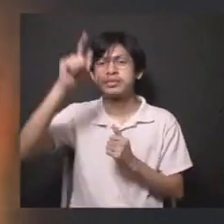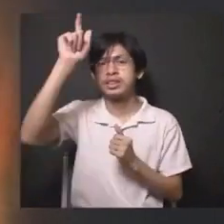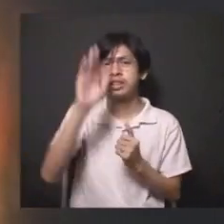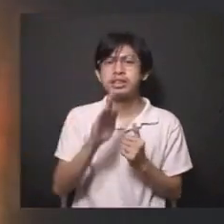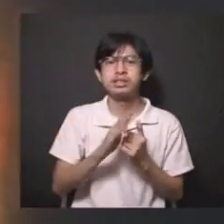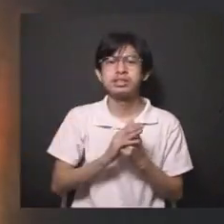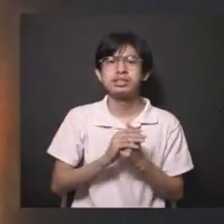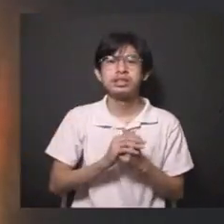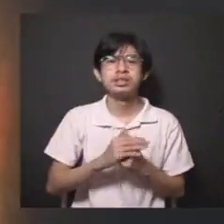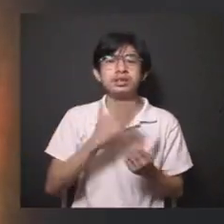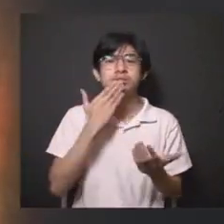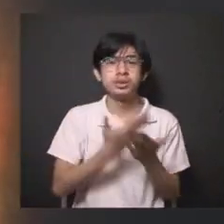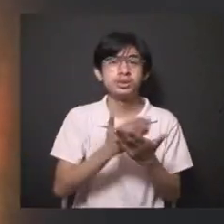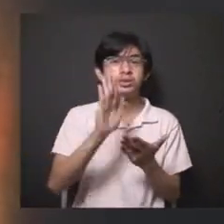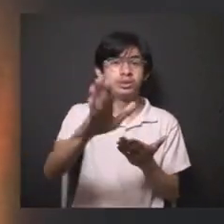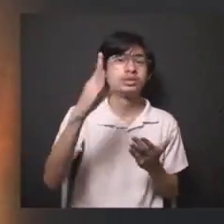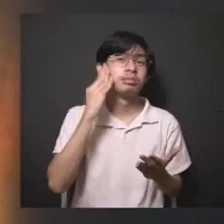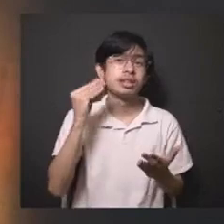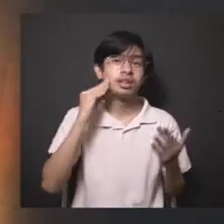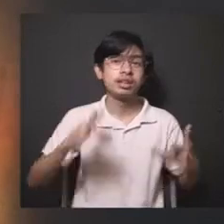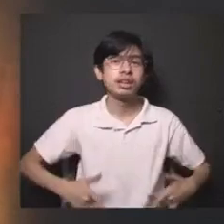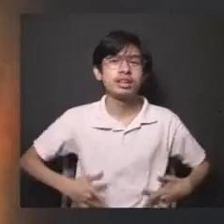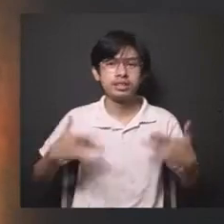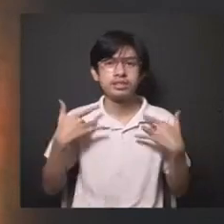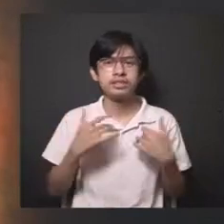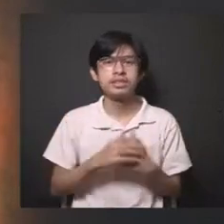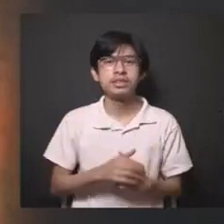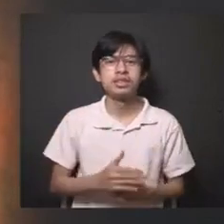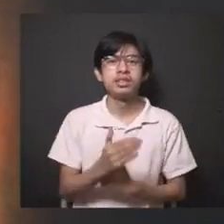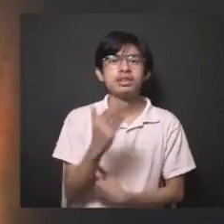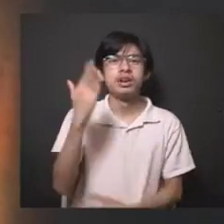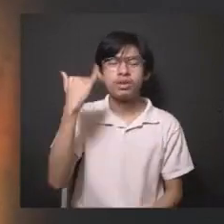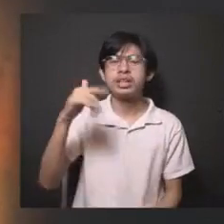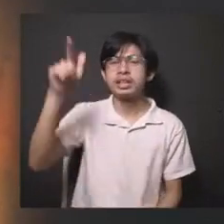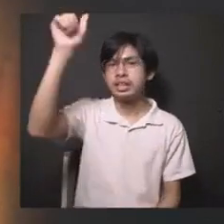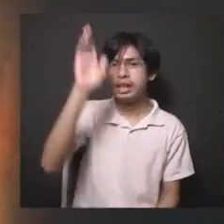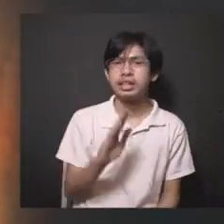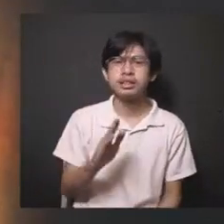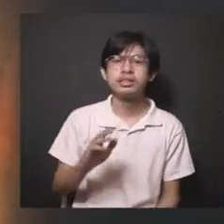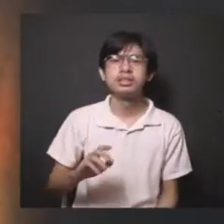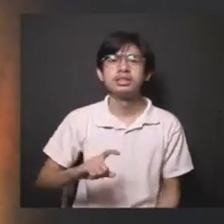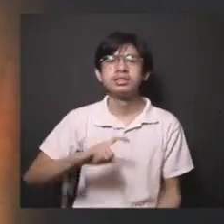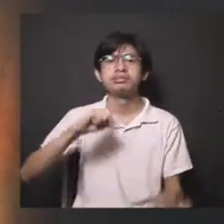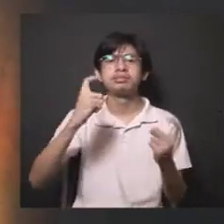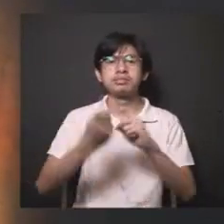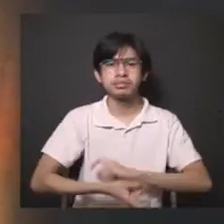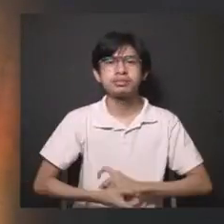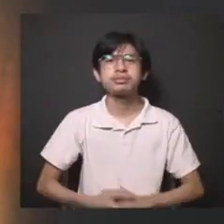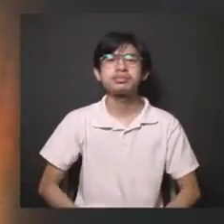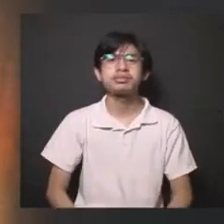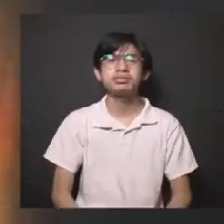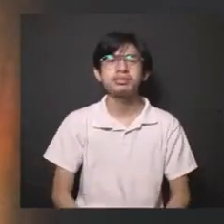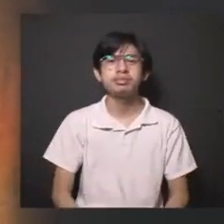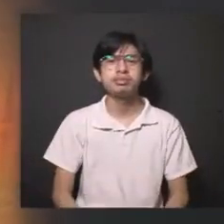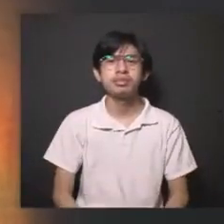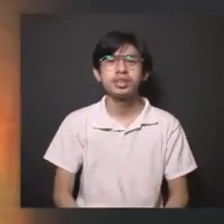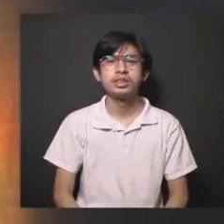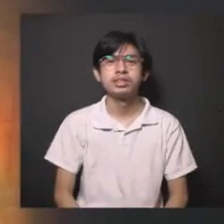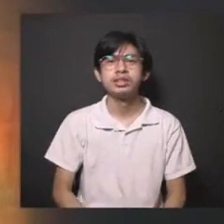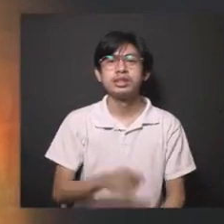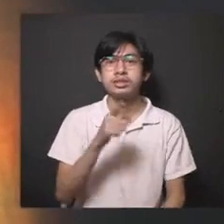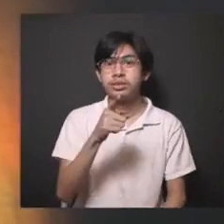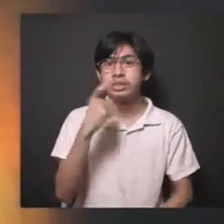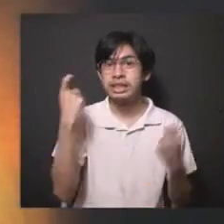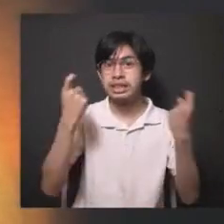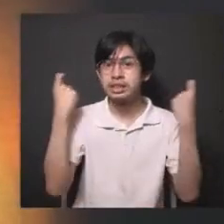greater good. Because He's the God of the turnaround. I don't think you're celebrating enough. But